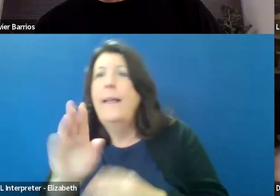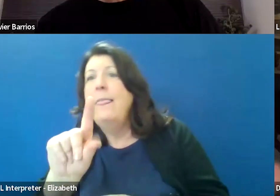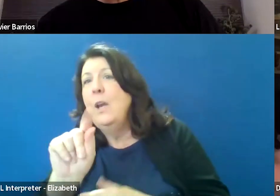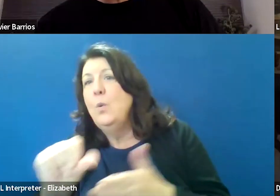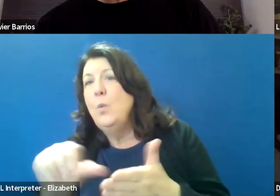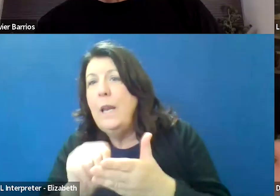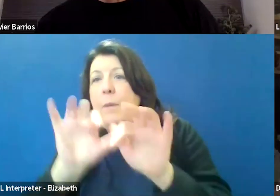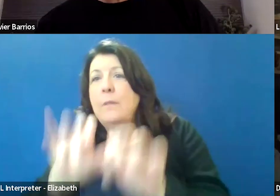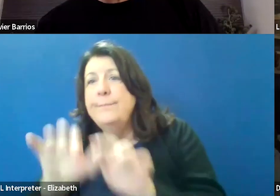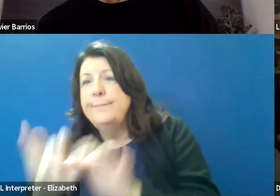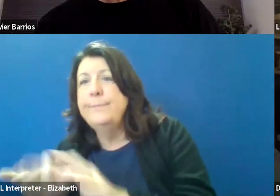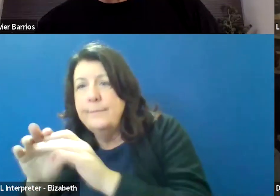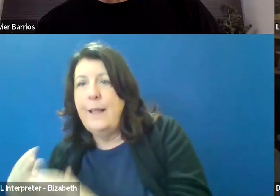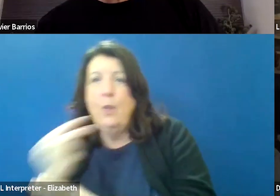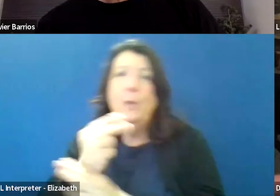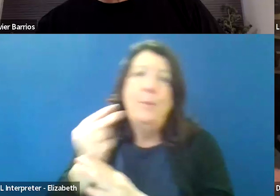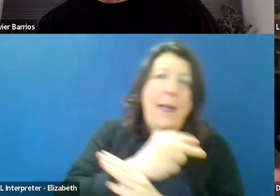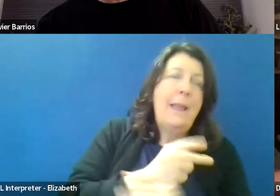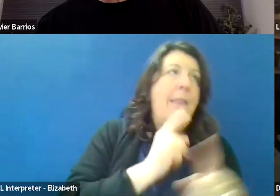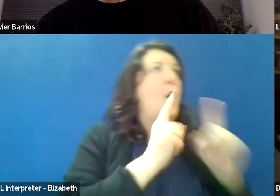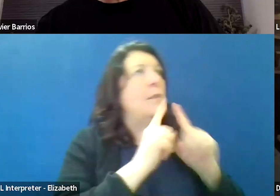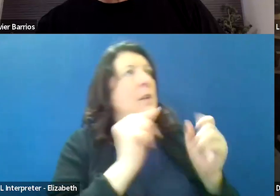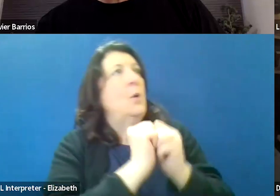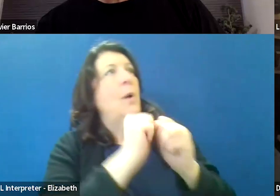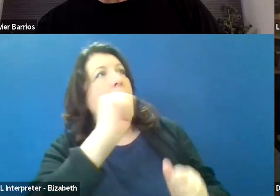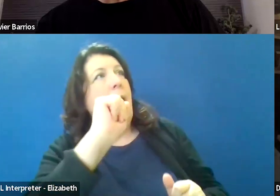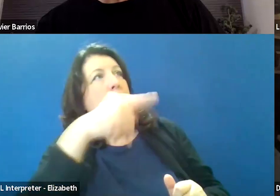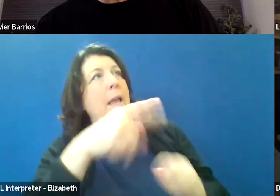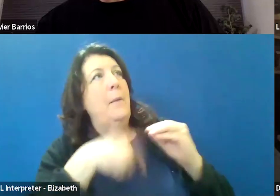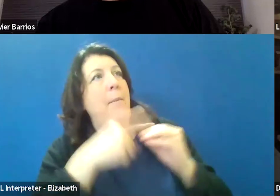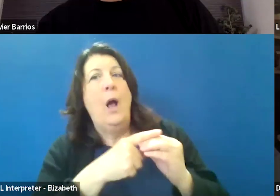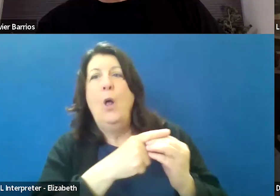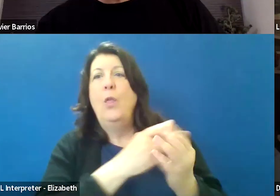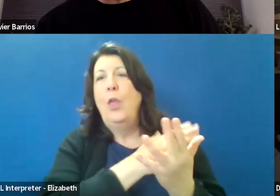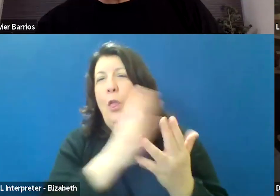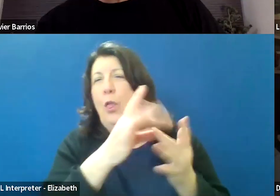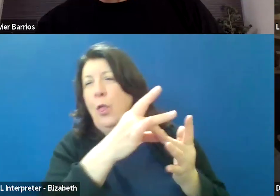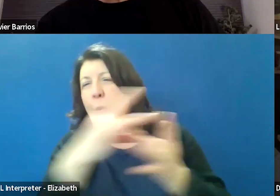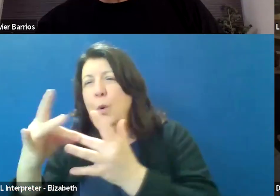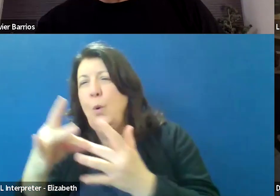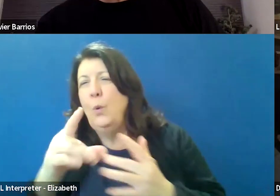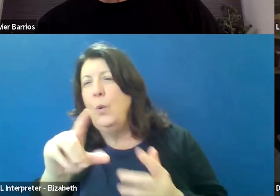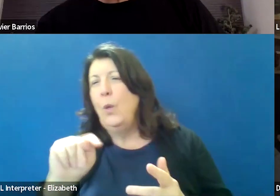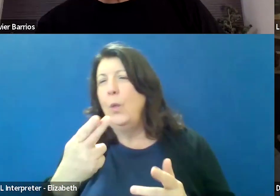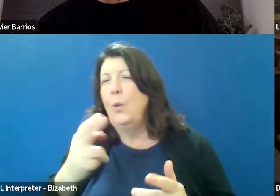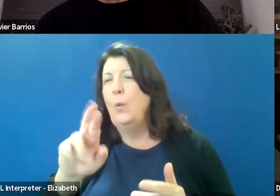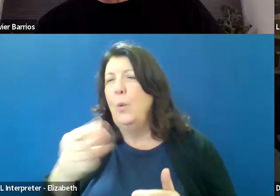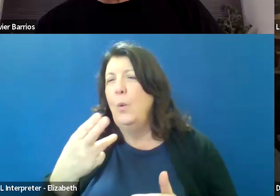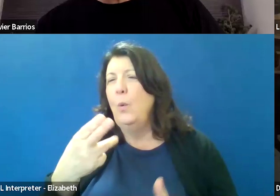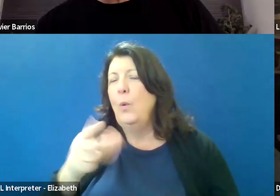and then have a conversation about the through line, and go through it again. So yeah, it was not a straight line,